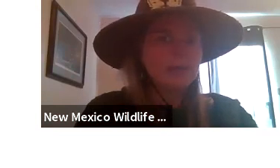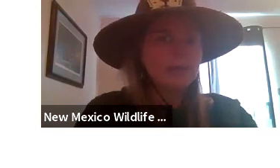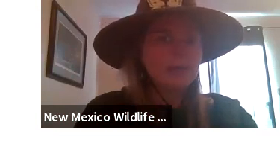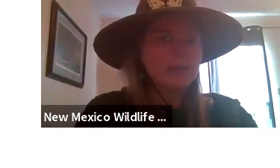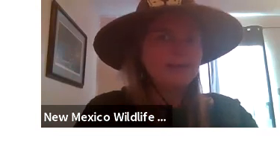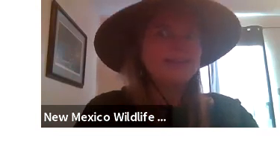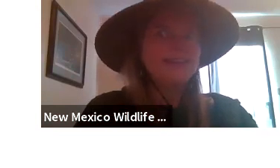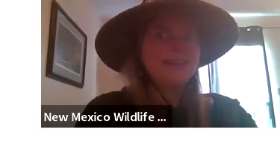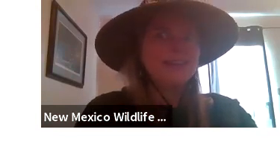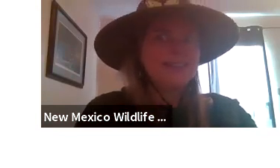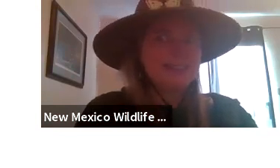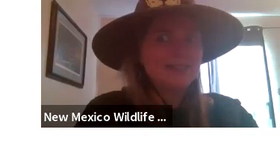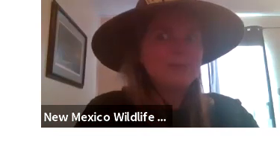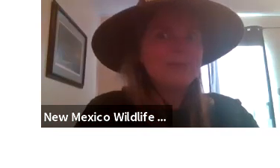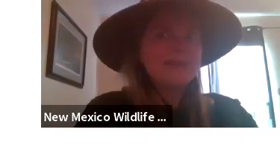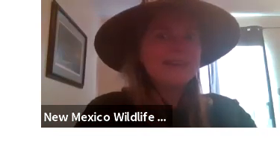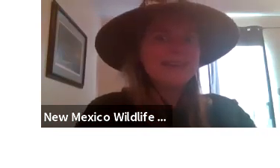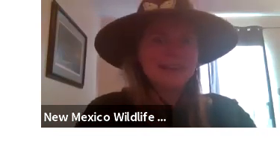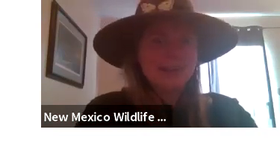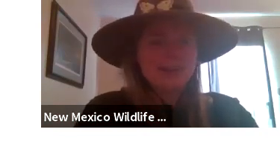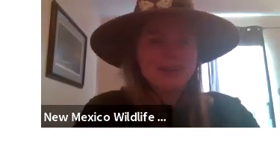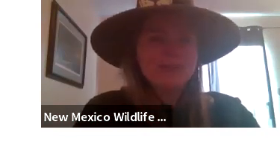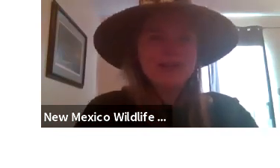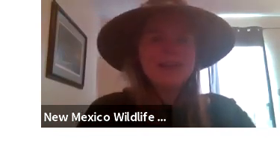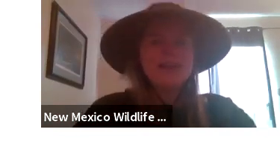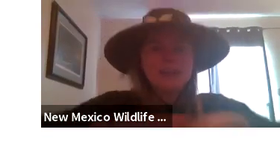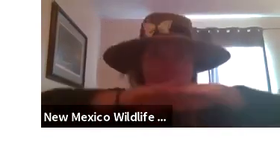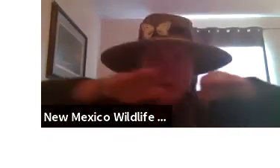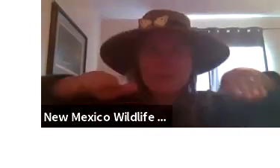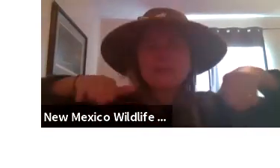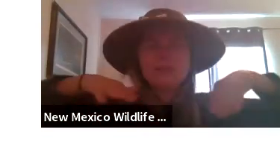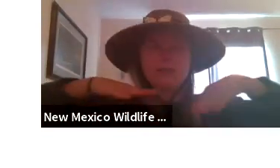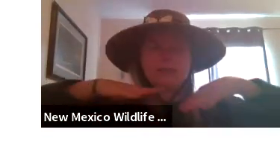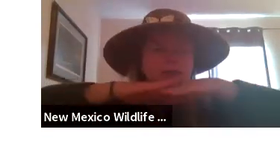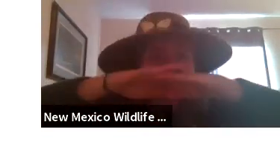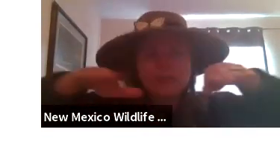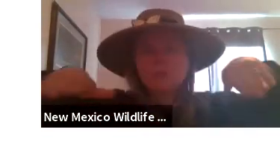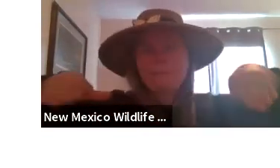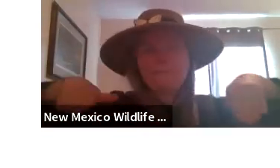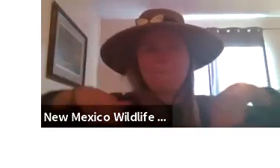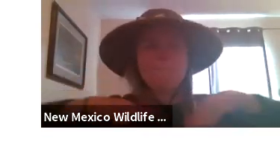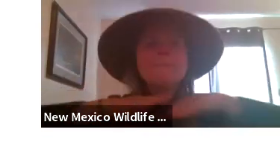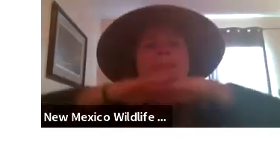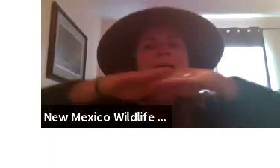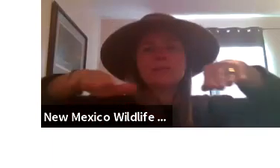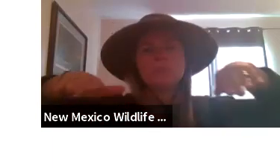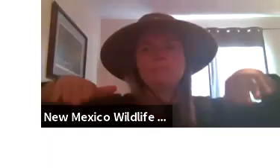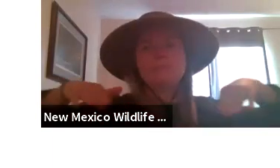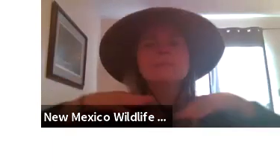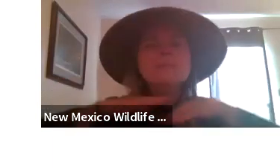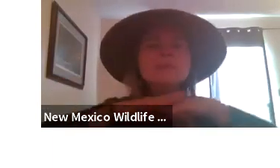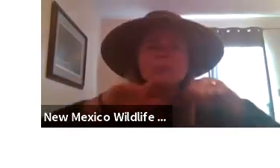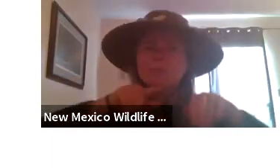doing? He's swimming. You're right. Swim is like this. Swim,